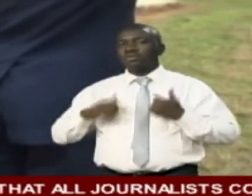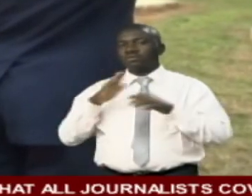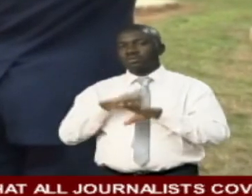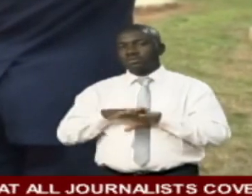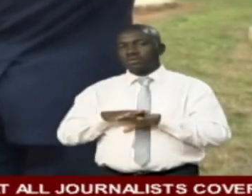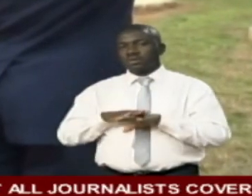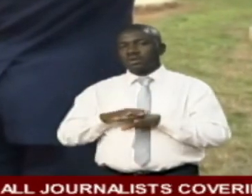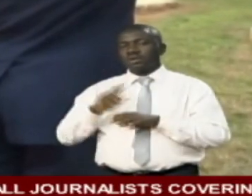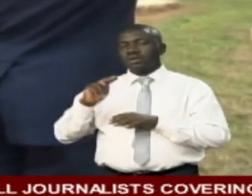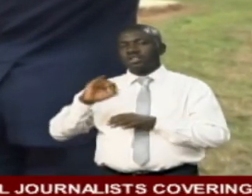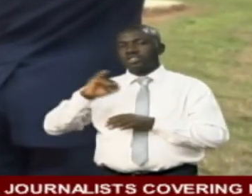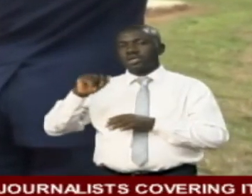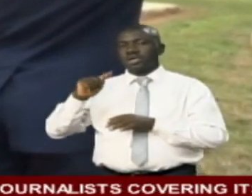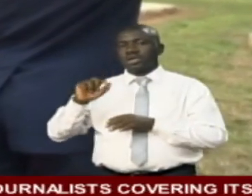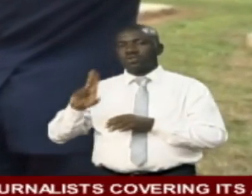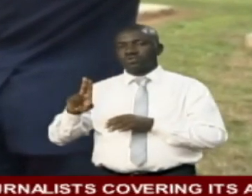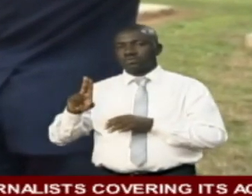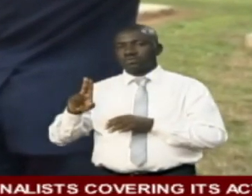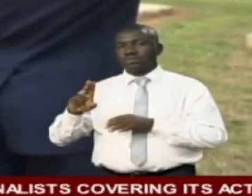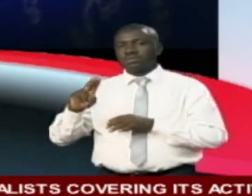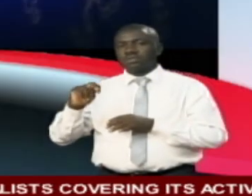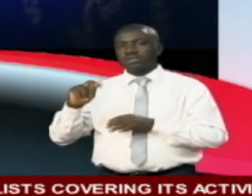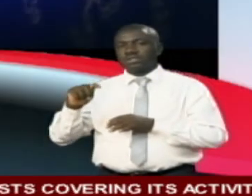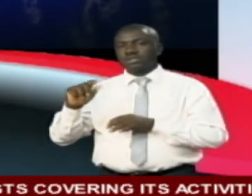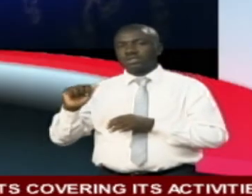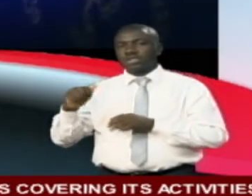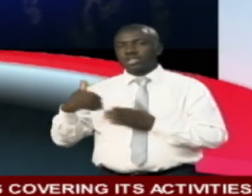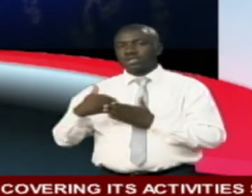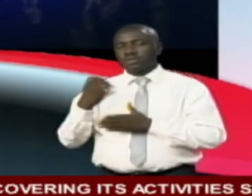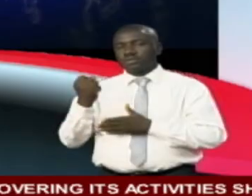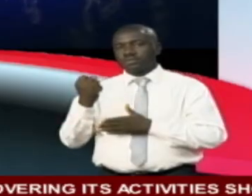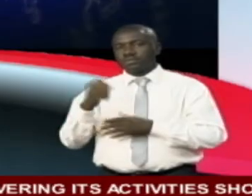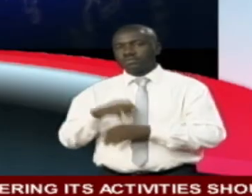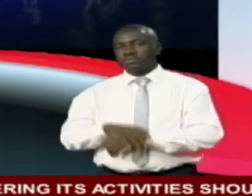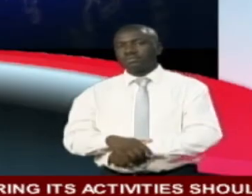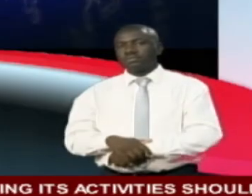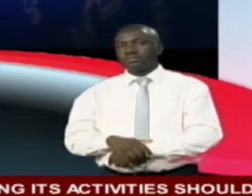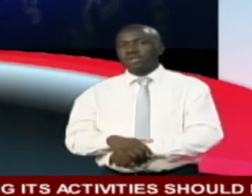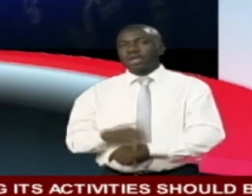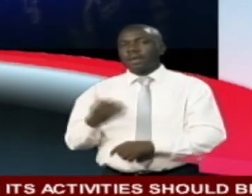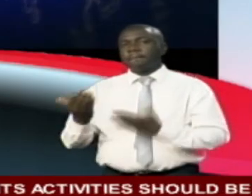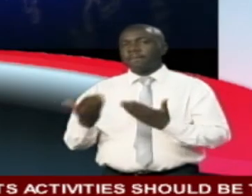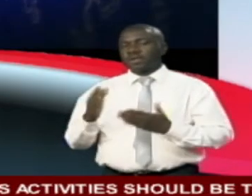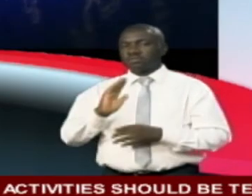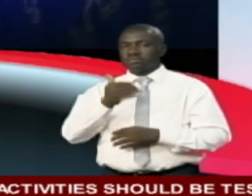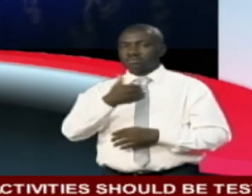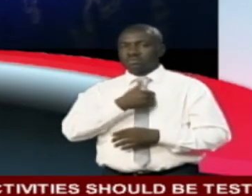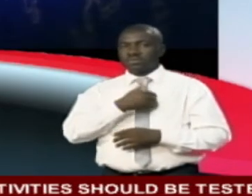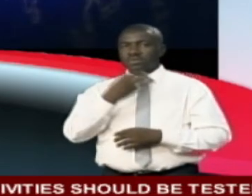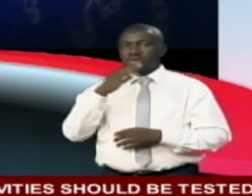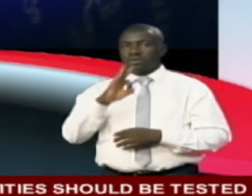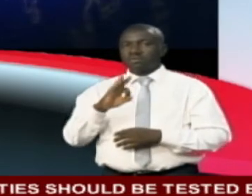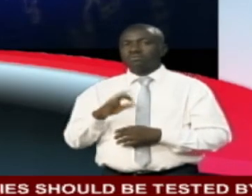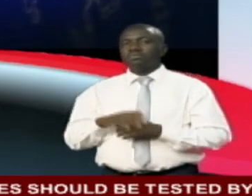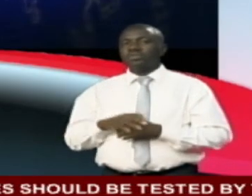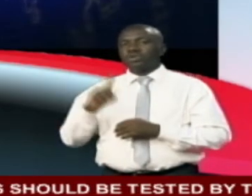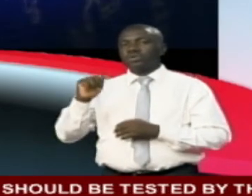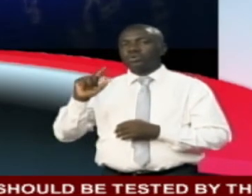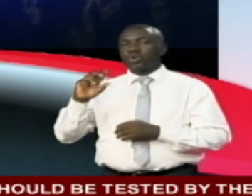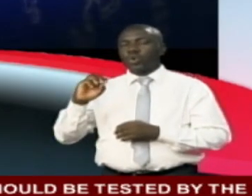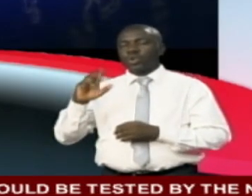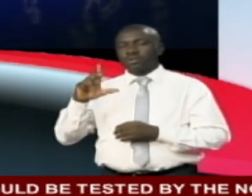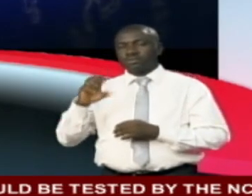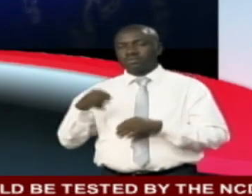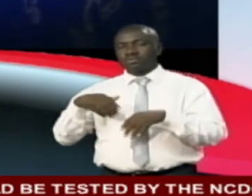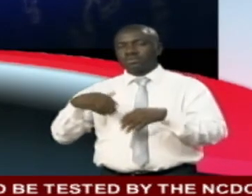Tijani, NTA News. And may the soul of Tolulokwe rest in peace. Amen. And that's the news at this